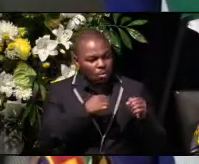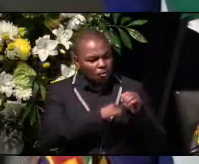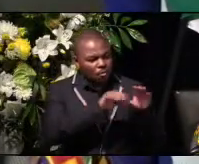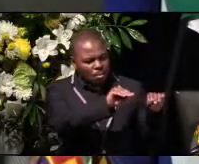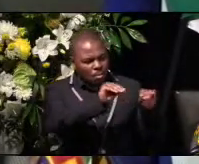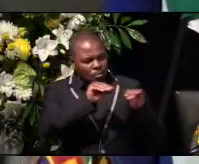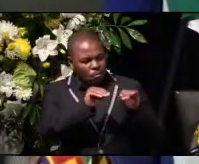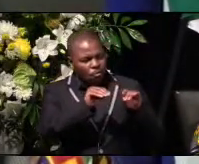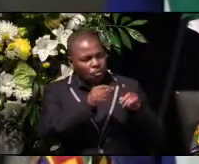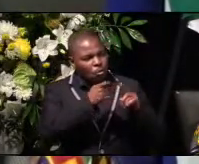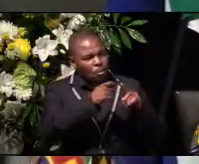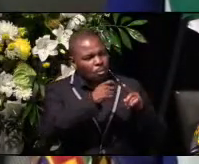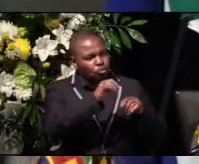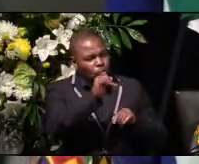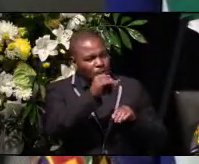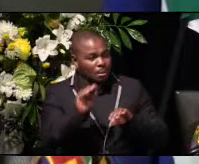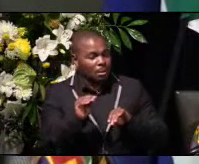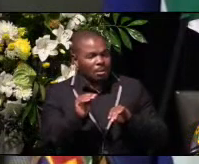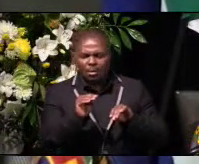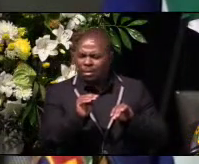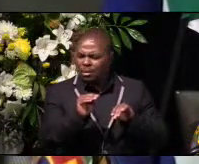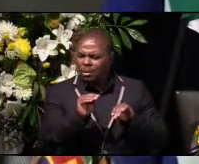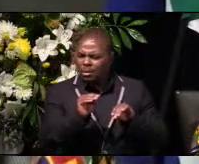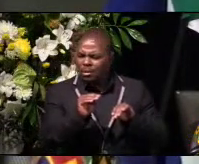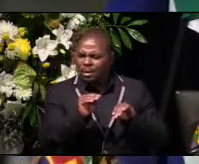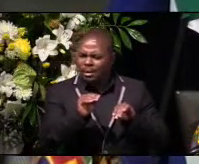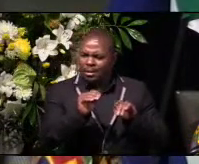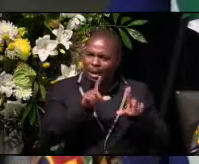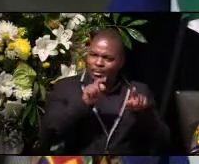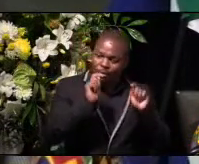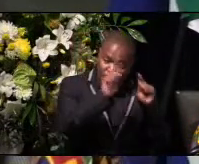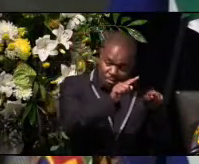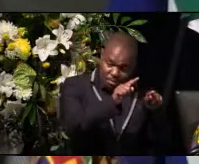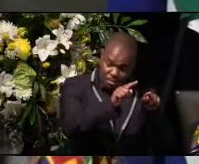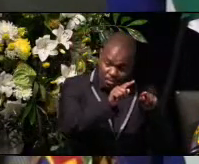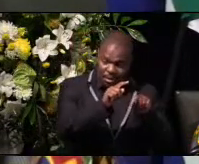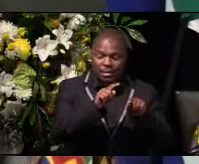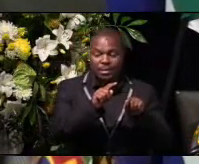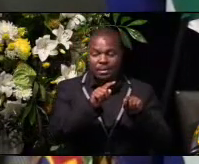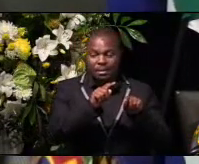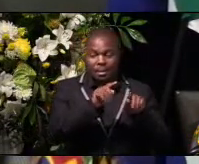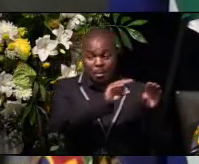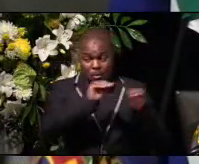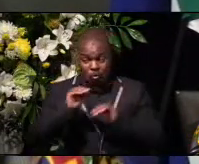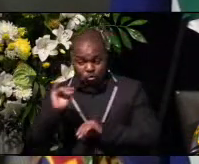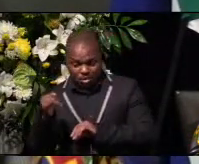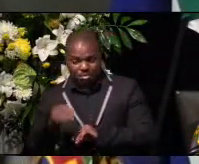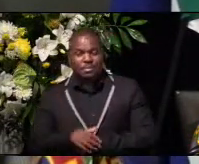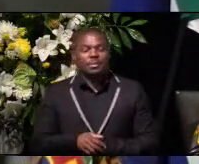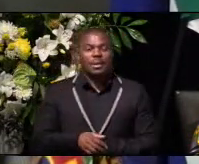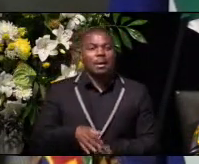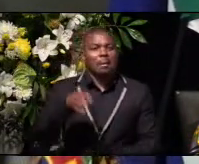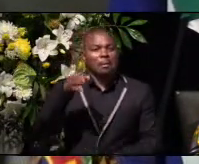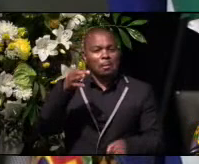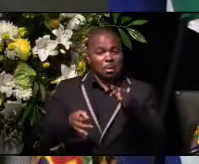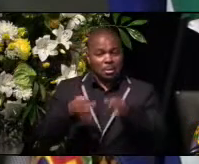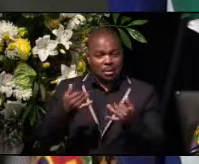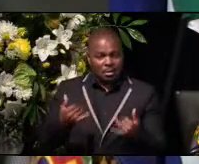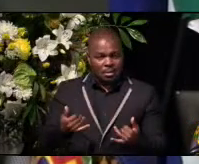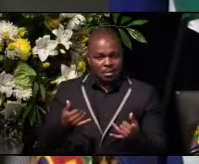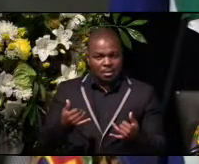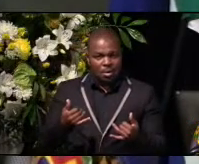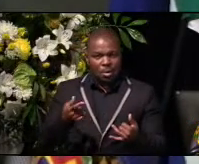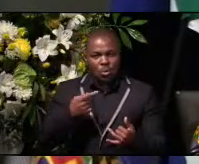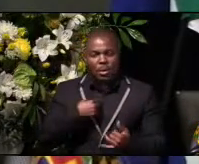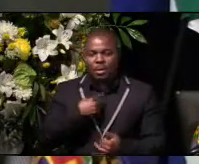Johannesburg so the problems political problems that we are talking about today is